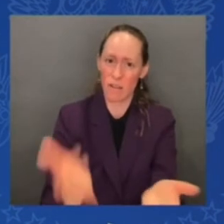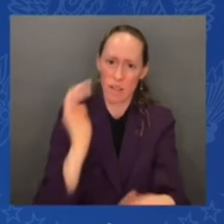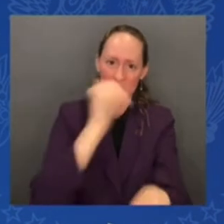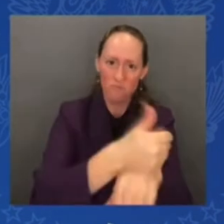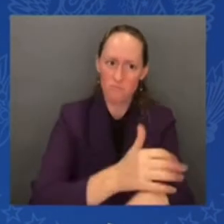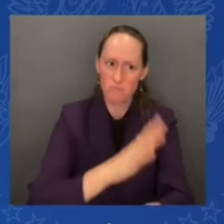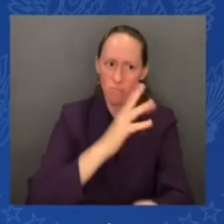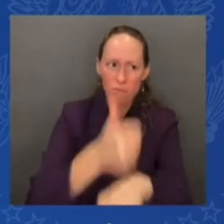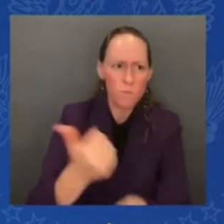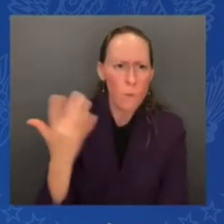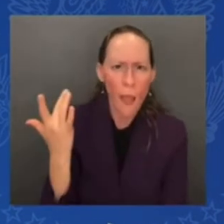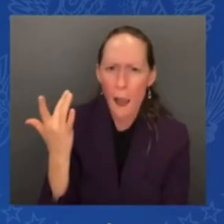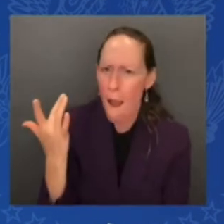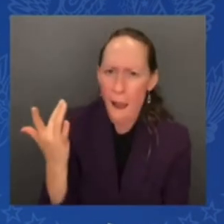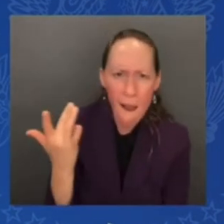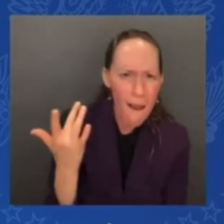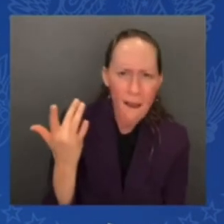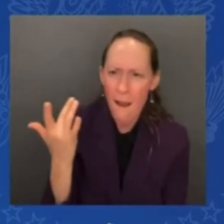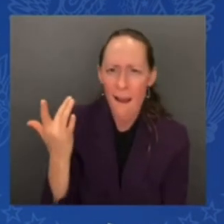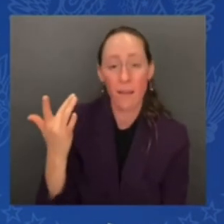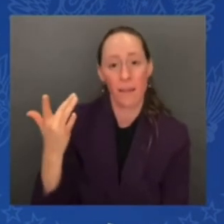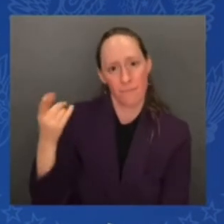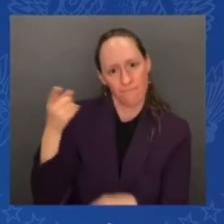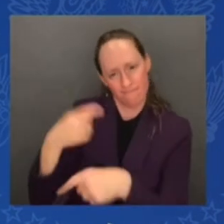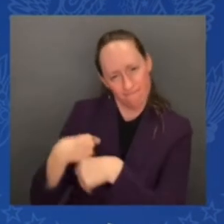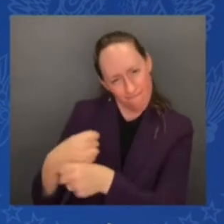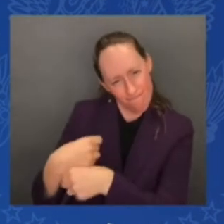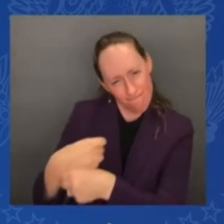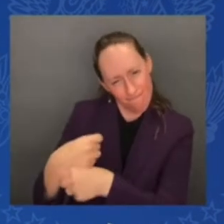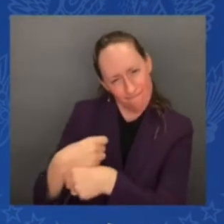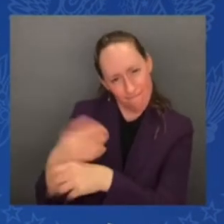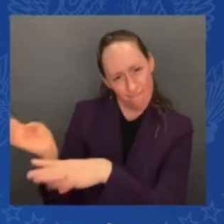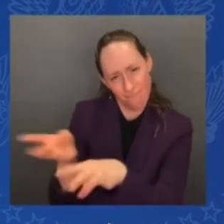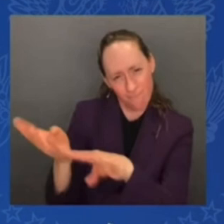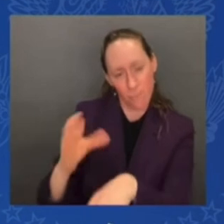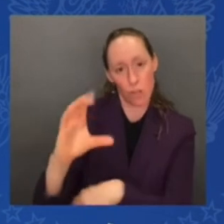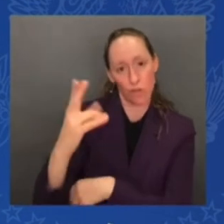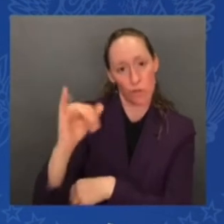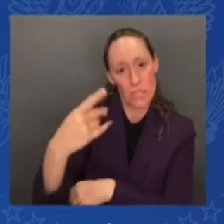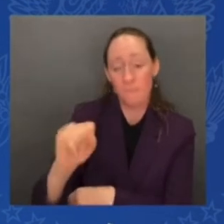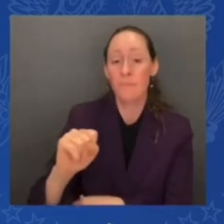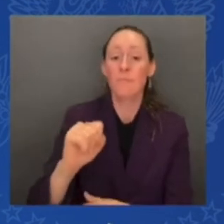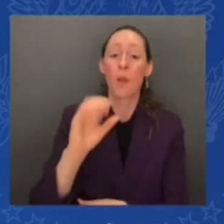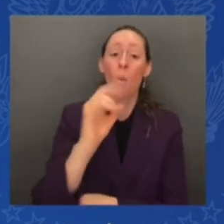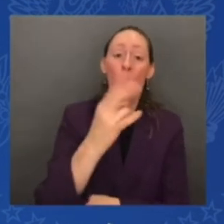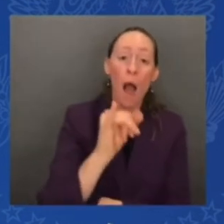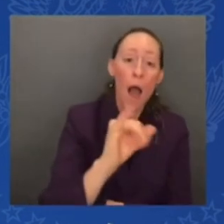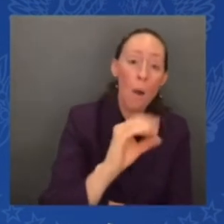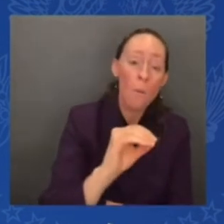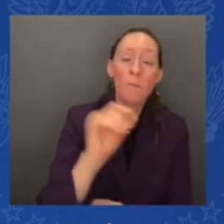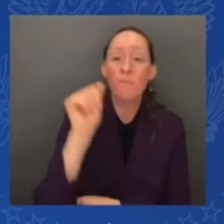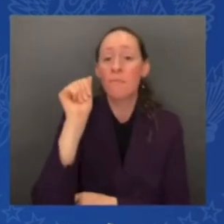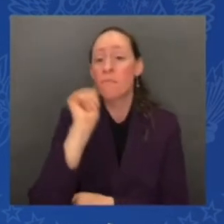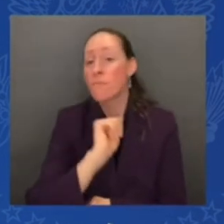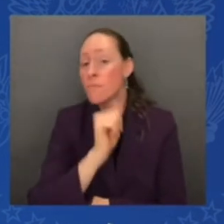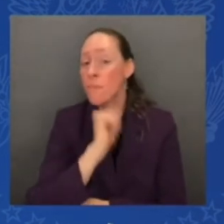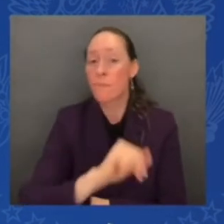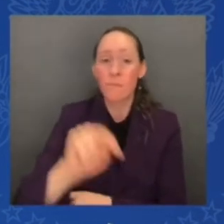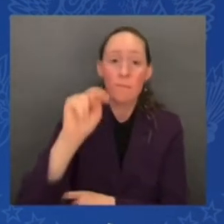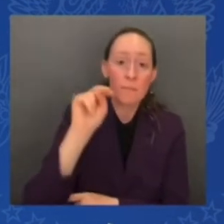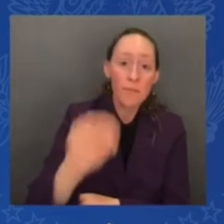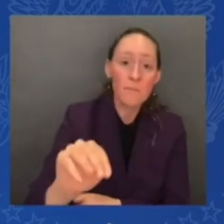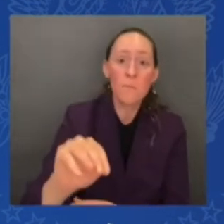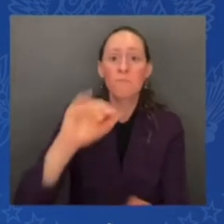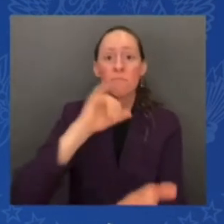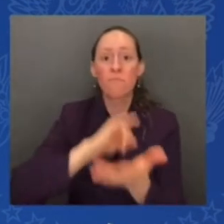bring chip production back home in Ohio, New York, Arizona, and right here in New Mexico. Look,